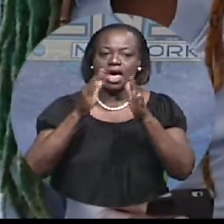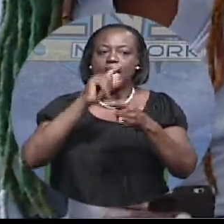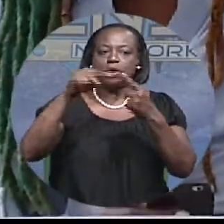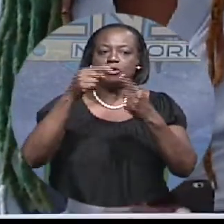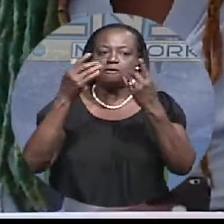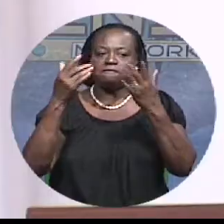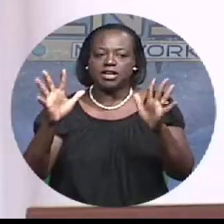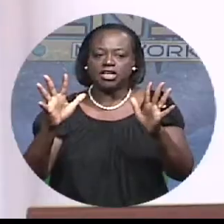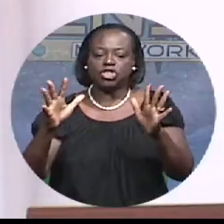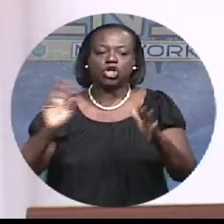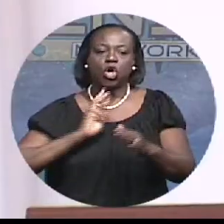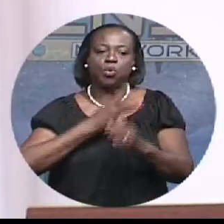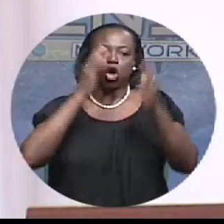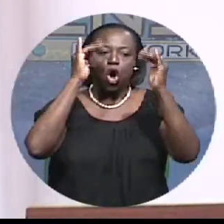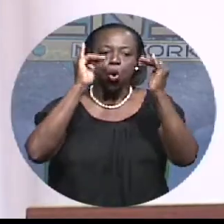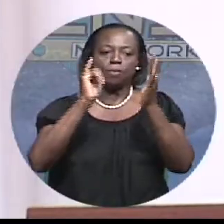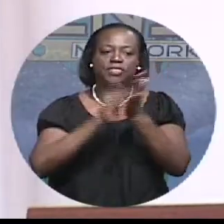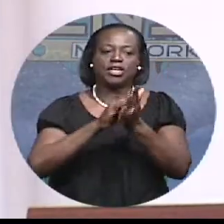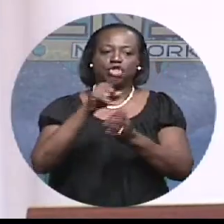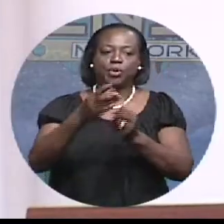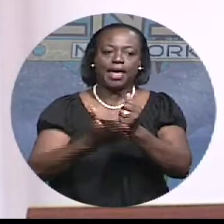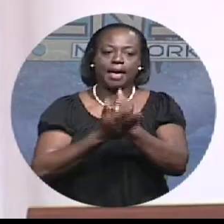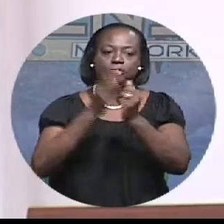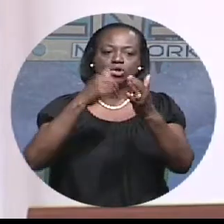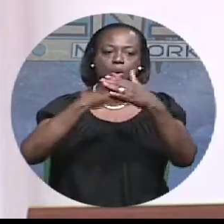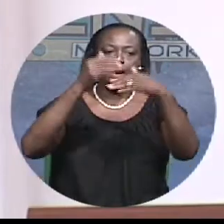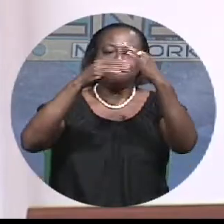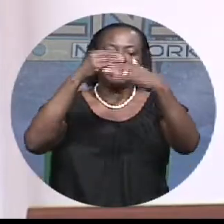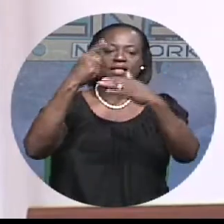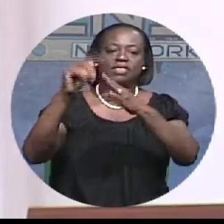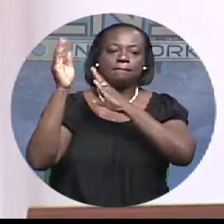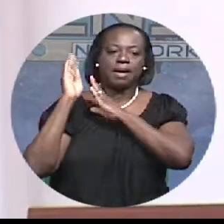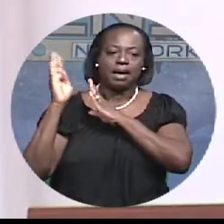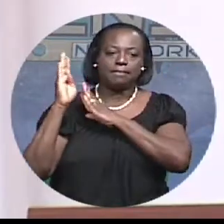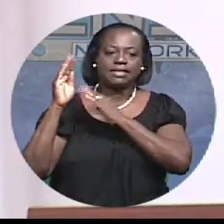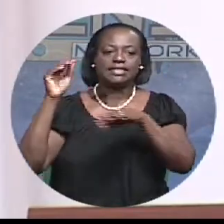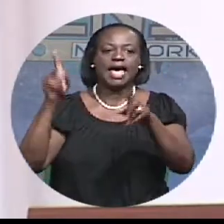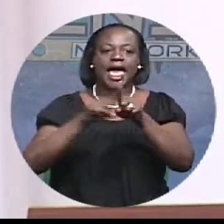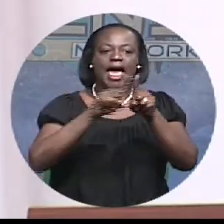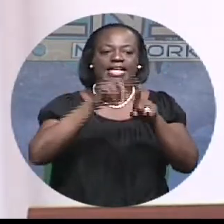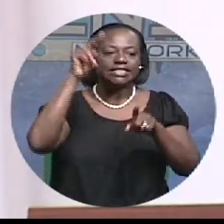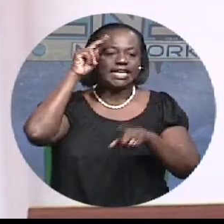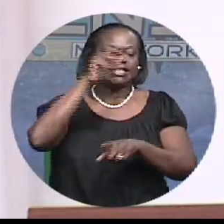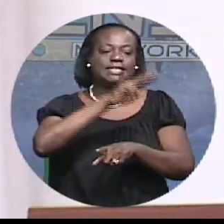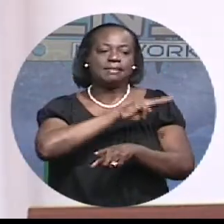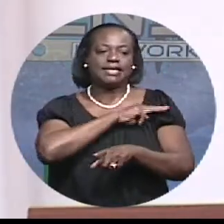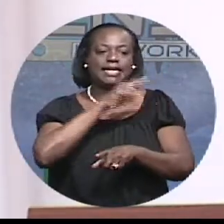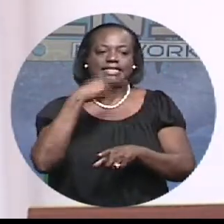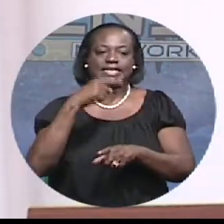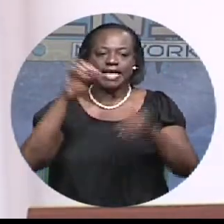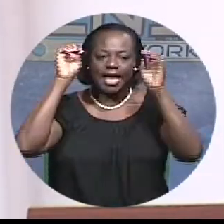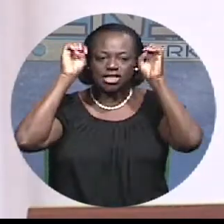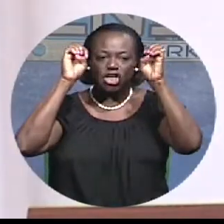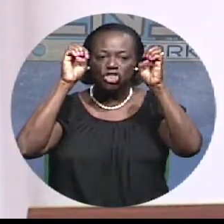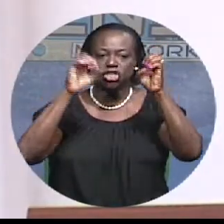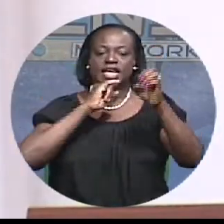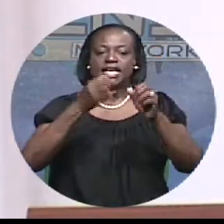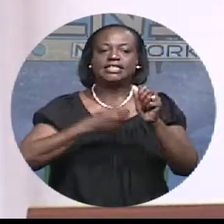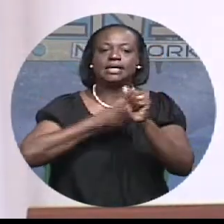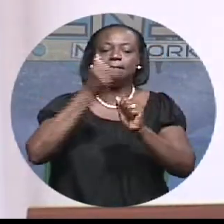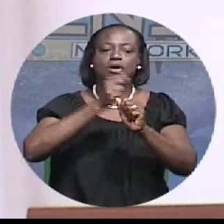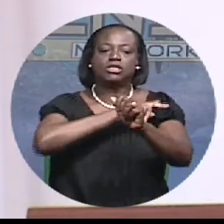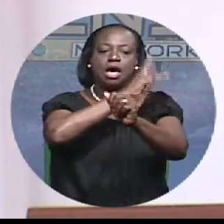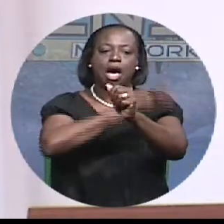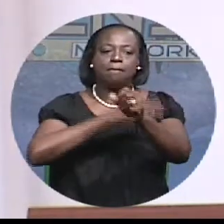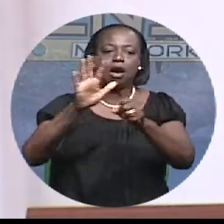your degree, we hope that you will help in building the Bahamas. As Nelson Mandela said, education is the most powerful weapon you can use